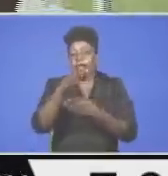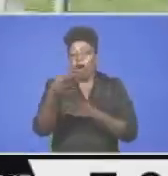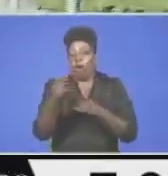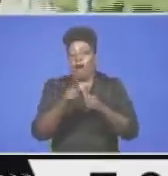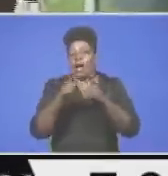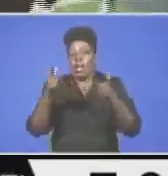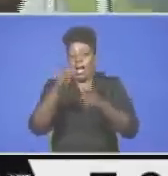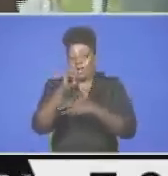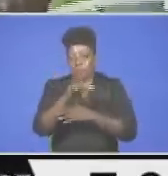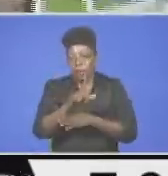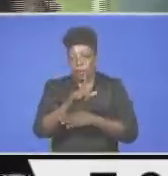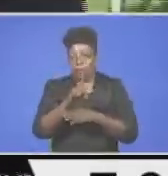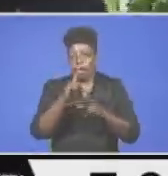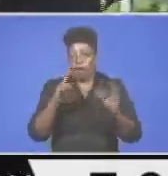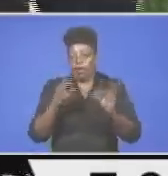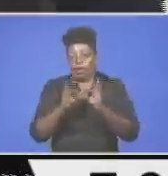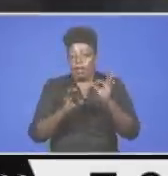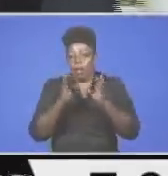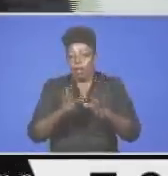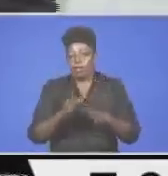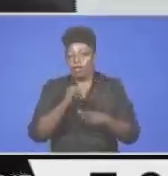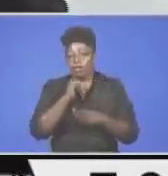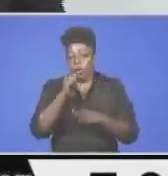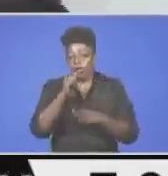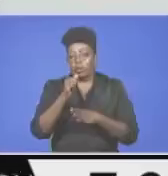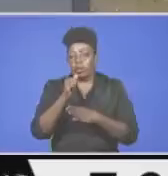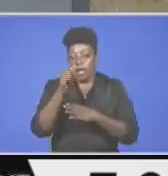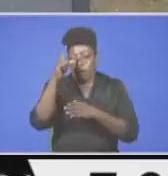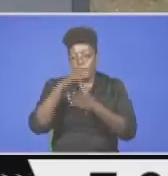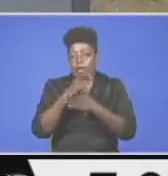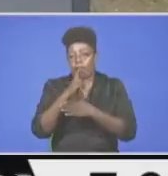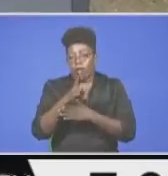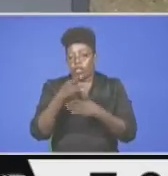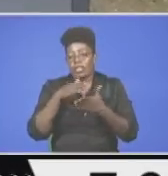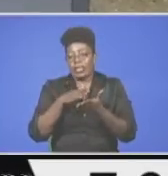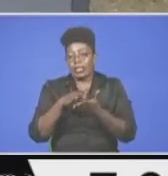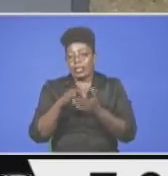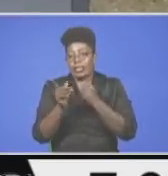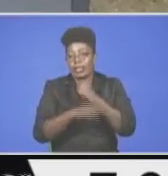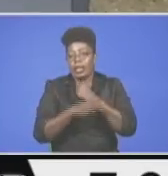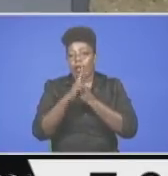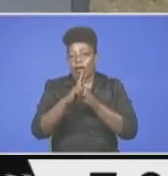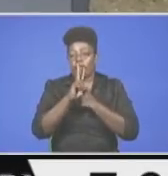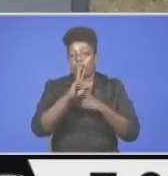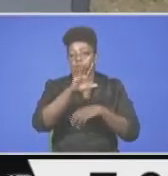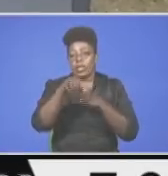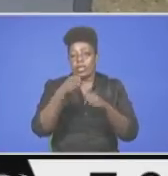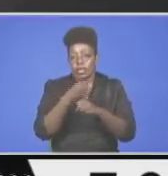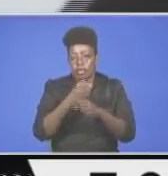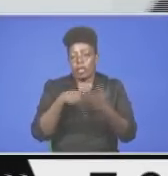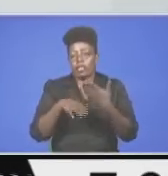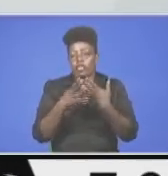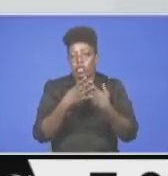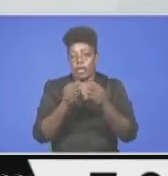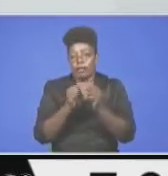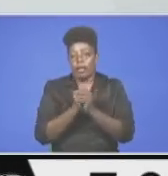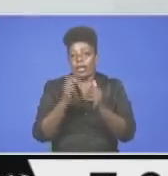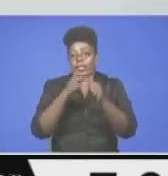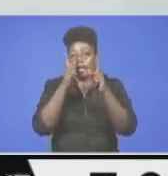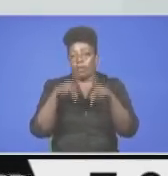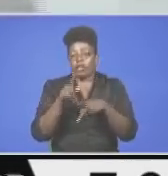back. However, the magistrate was not swayed, sentencing Sawyer to 2 years and 2 months behind bars. The second